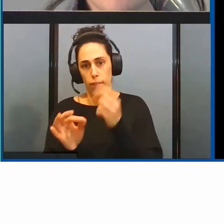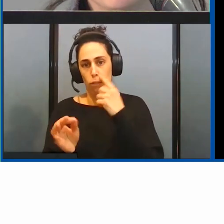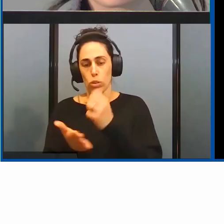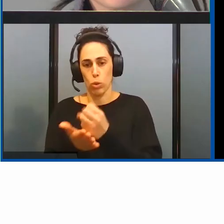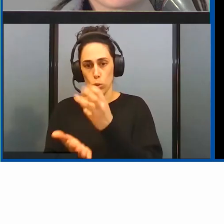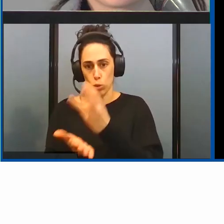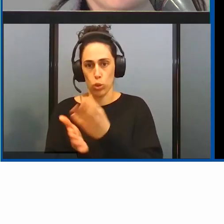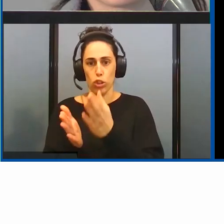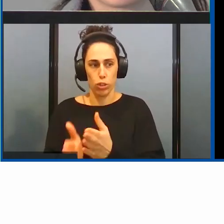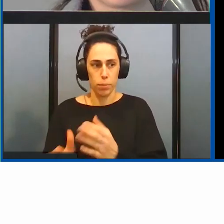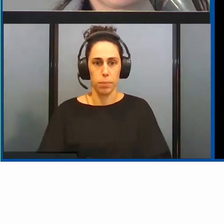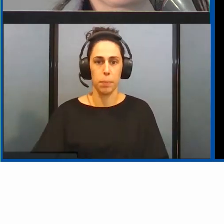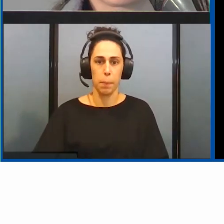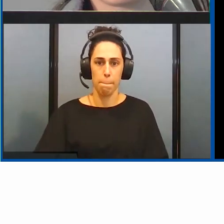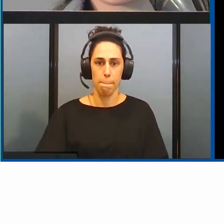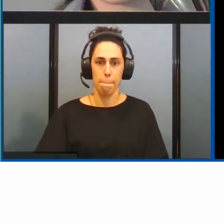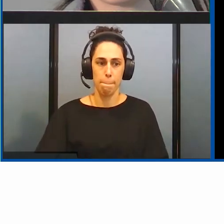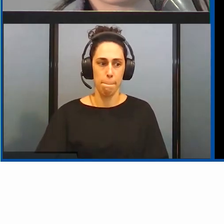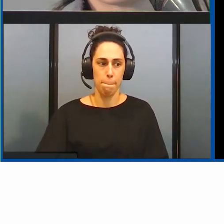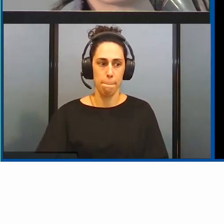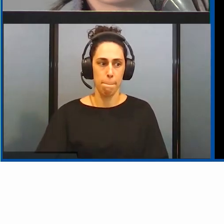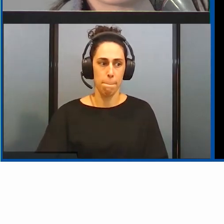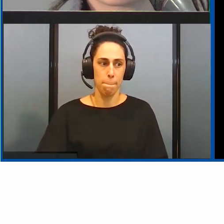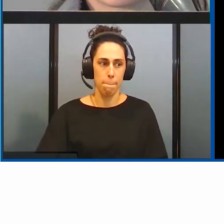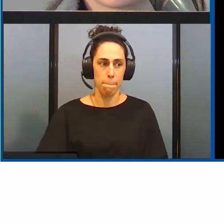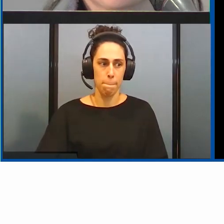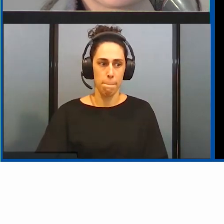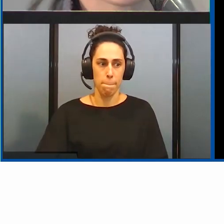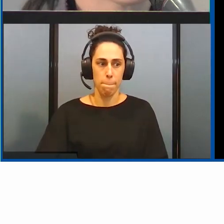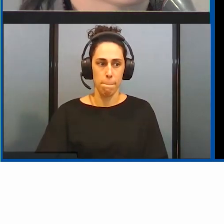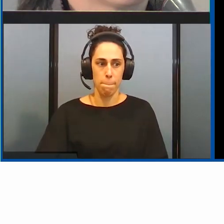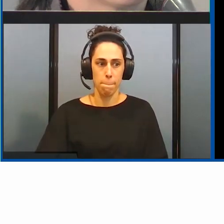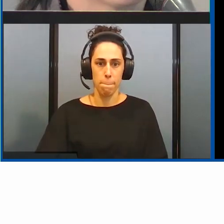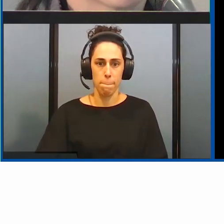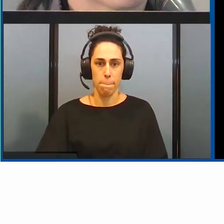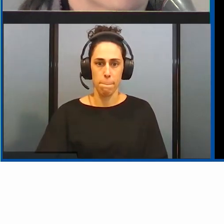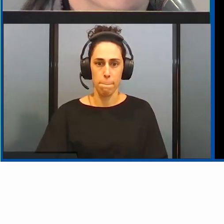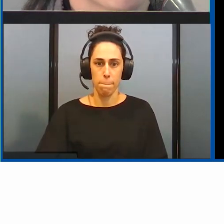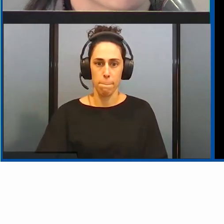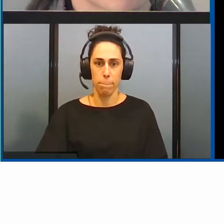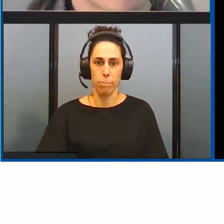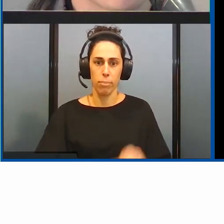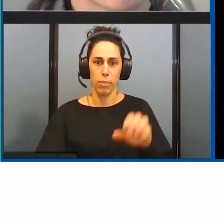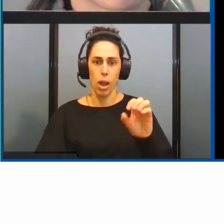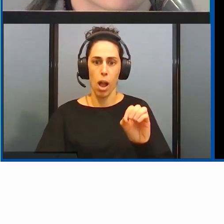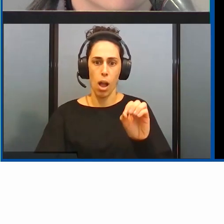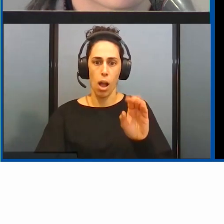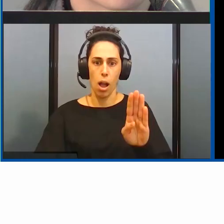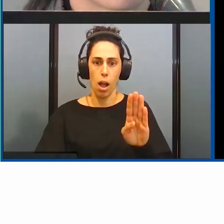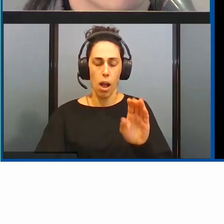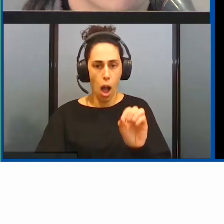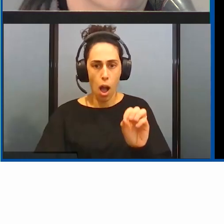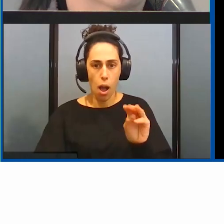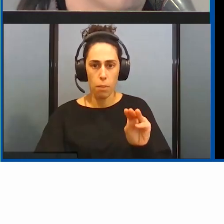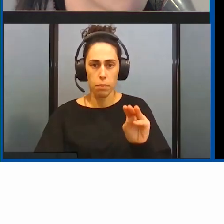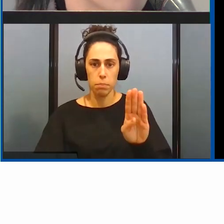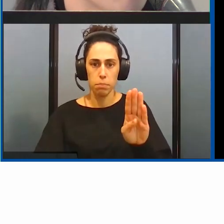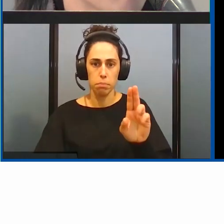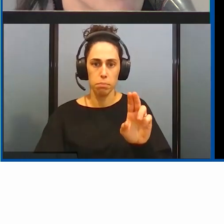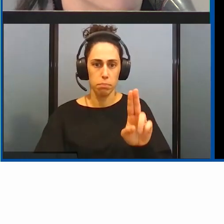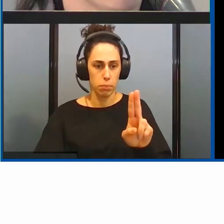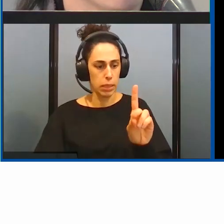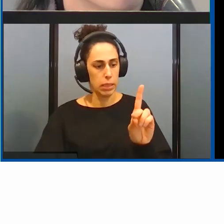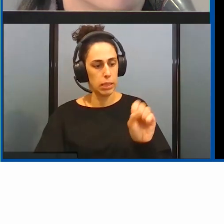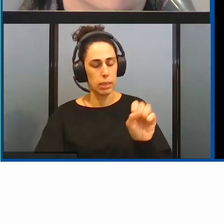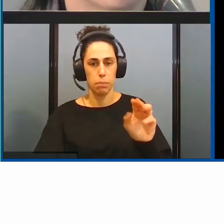The Ombudsman Child and Youth Unit is different, a whole different body entirely. They're also a